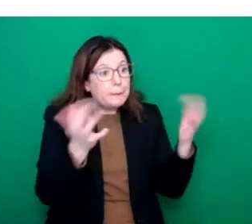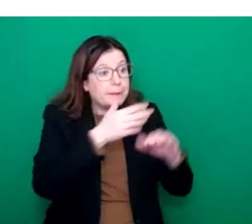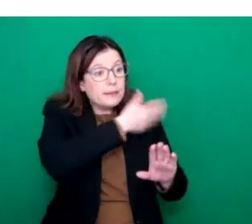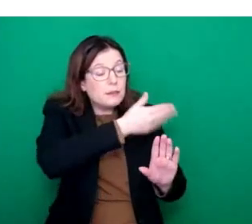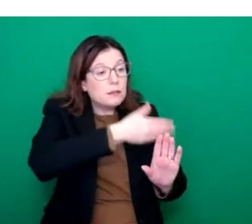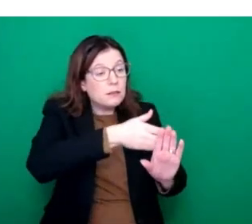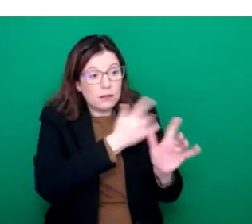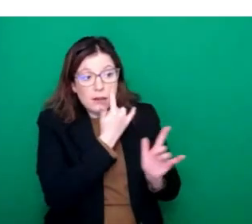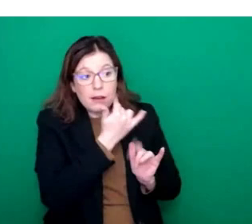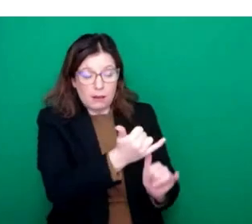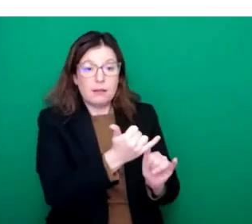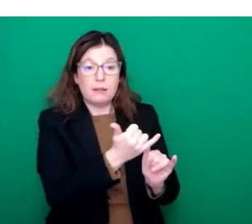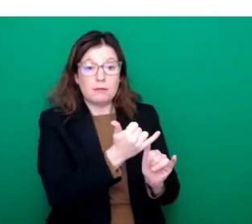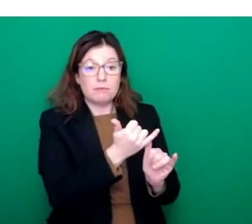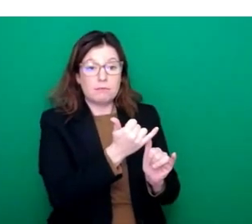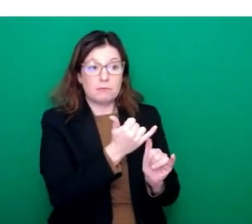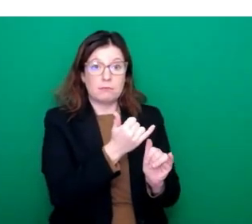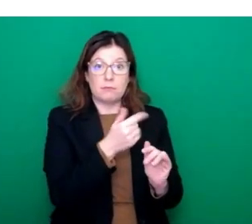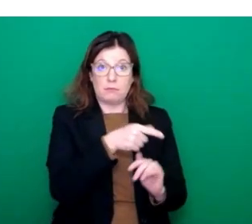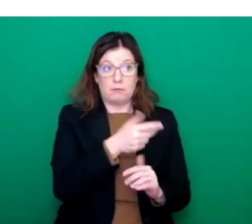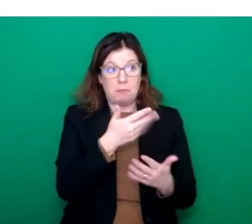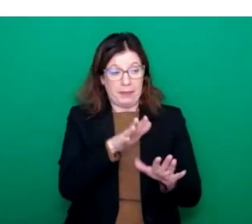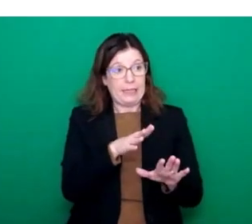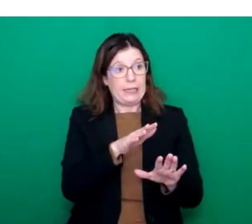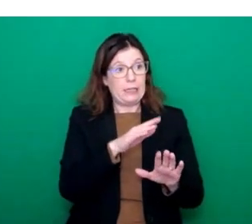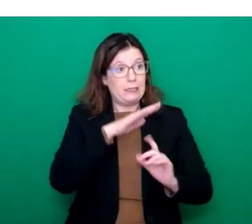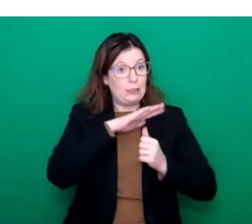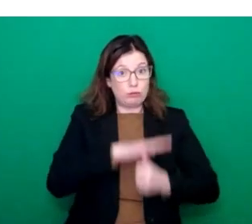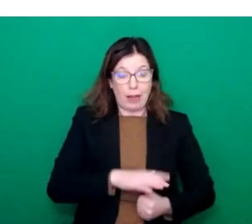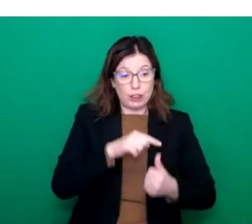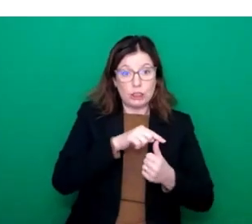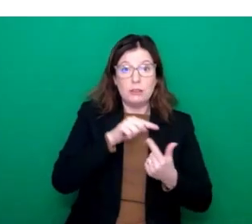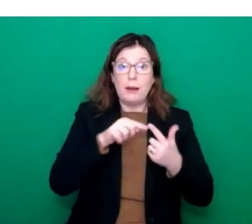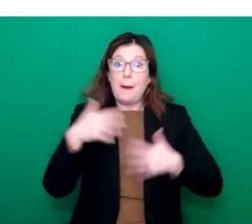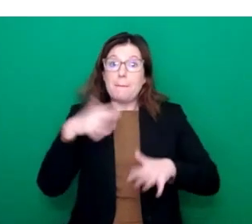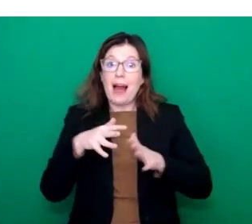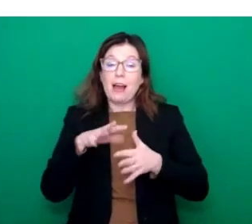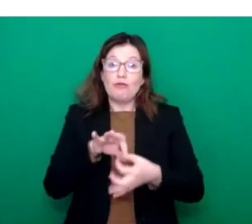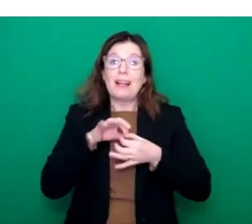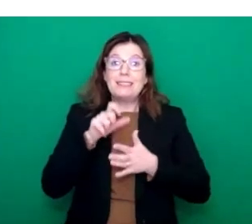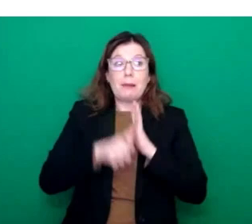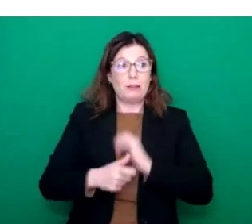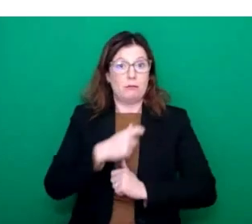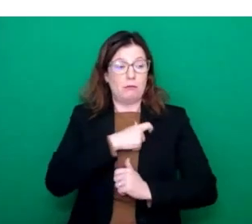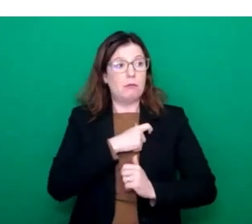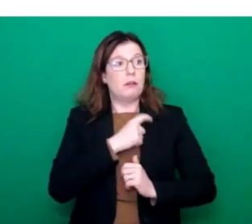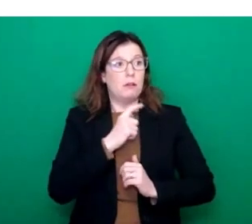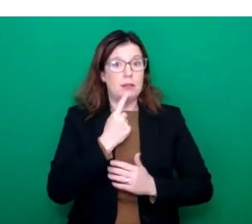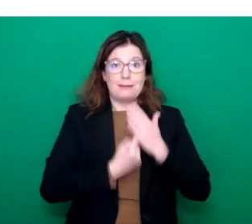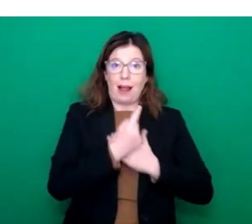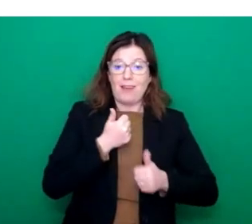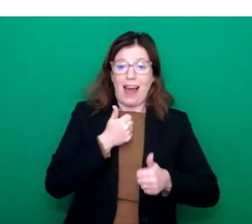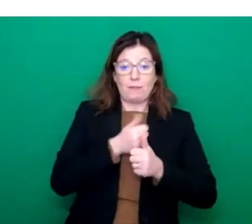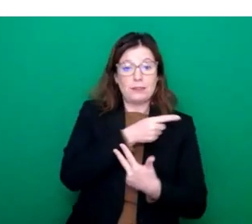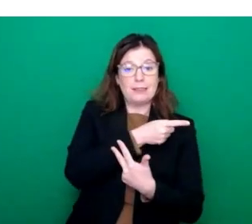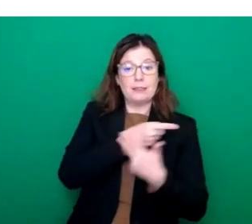really significant pre-post effects on depression and pain-related disability and anxiety and self-efficacy, which are things we measure